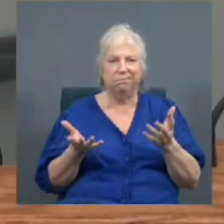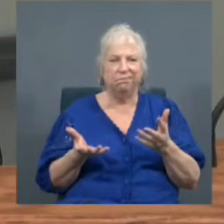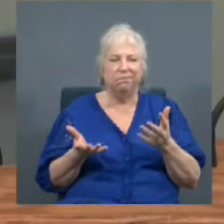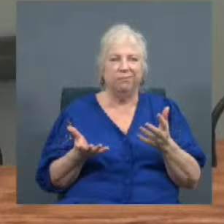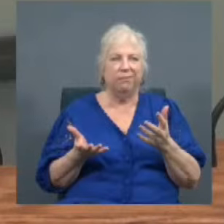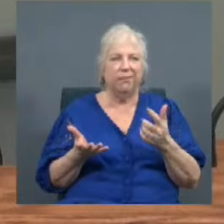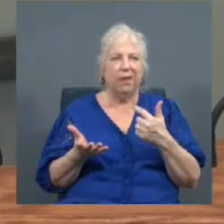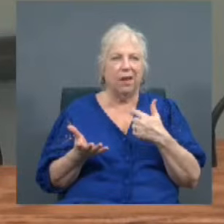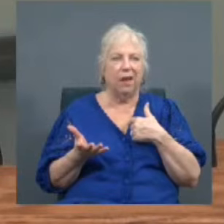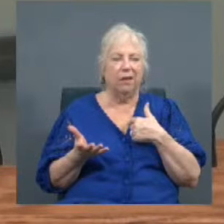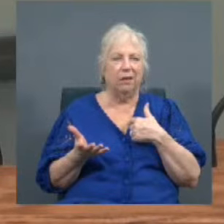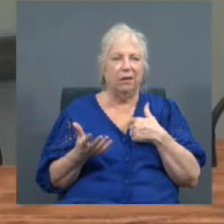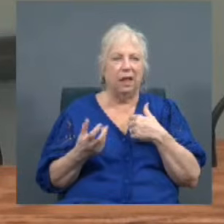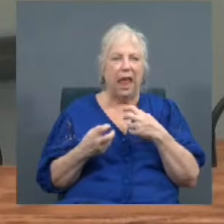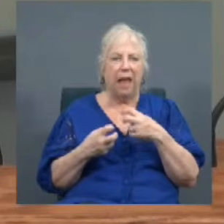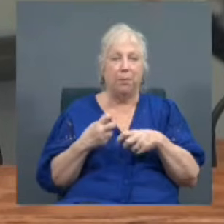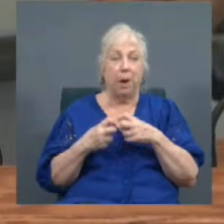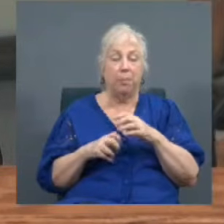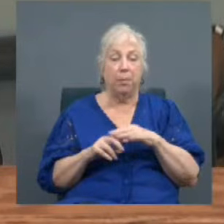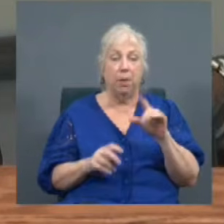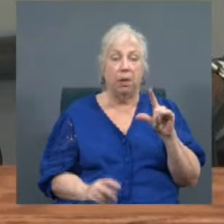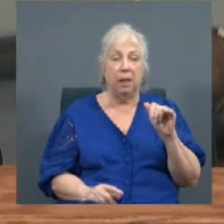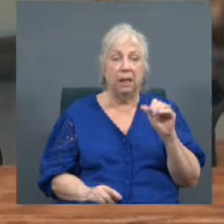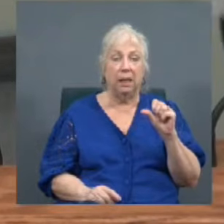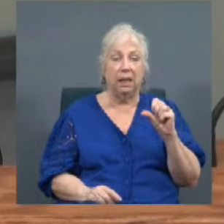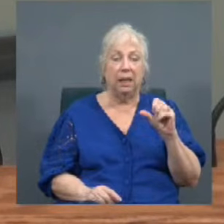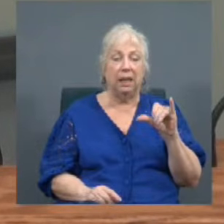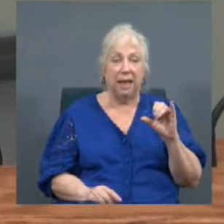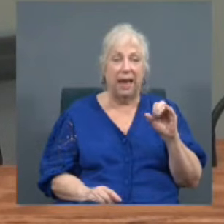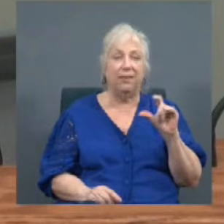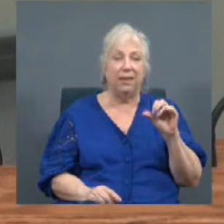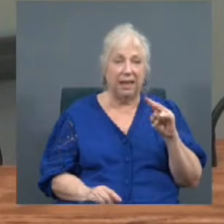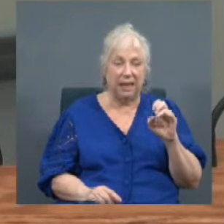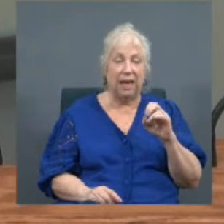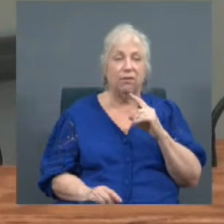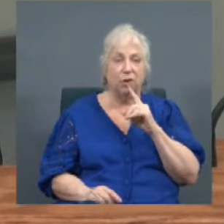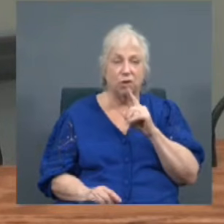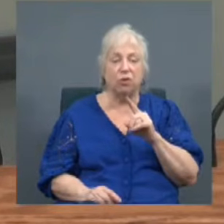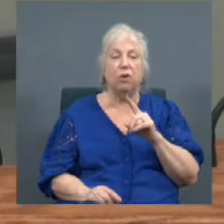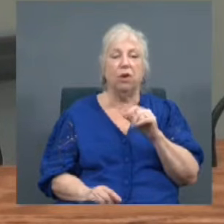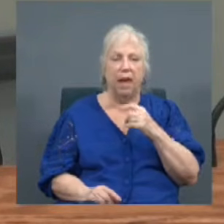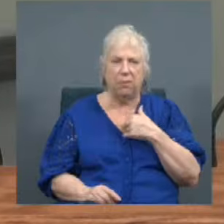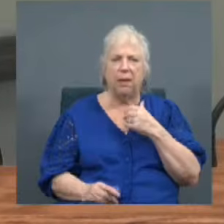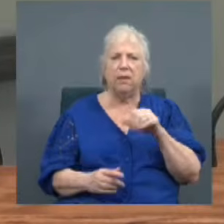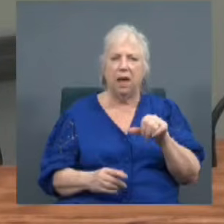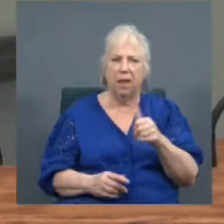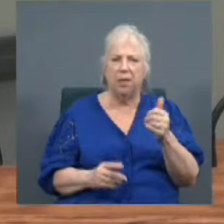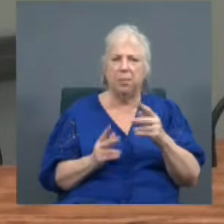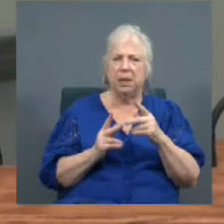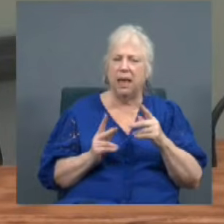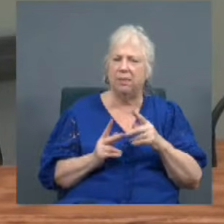had a problem on Lassie Lane for sure, and there's other places in the city that we have damage.